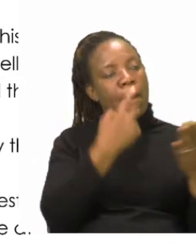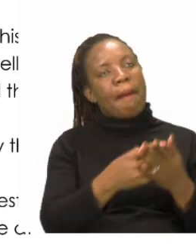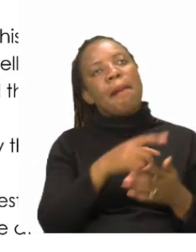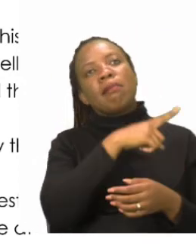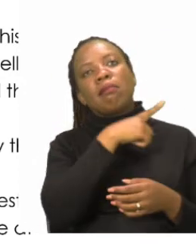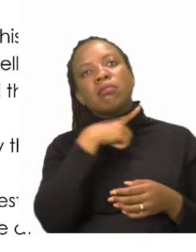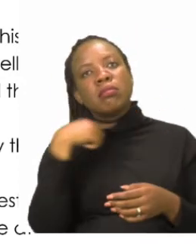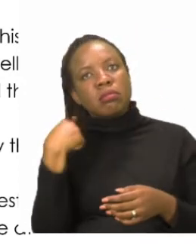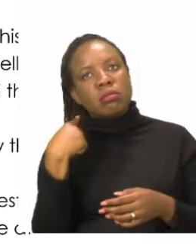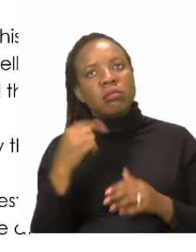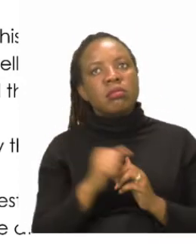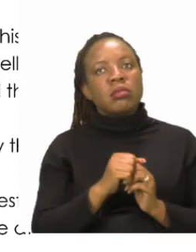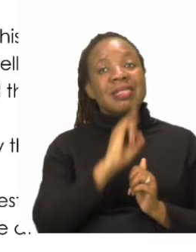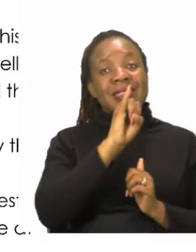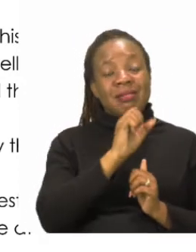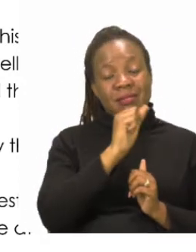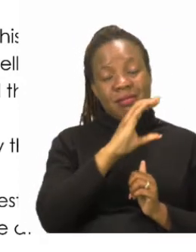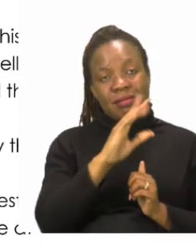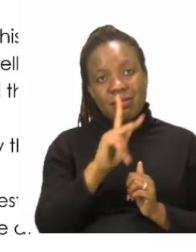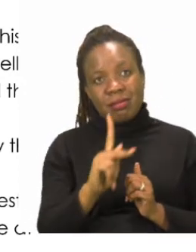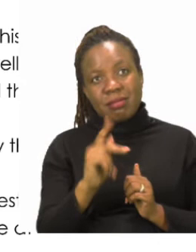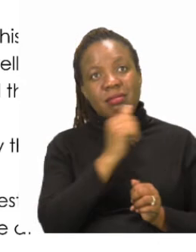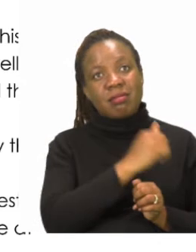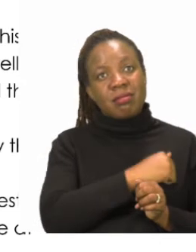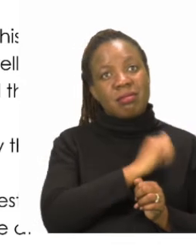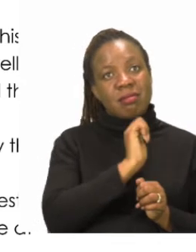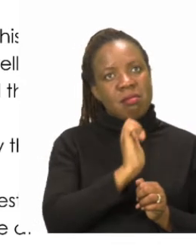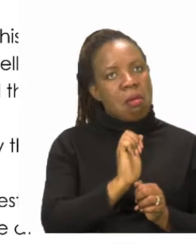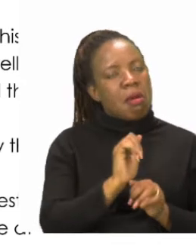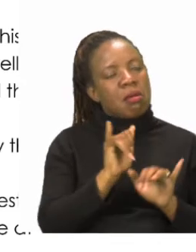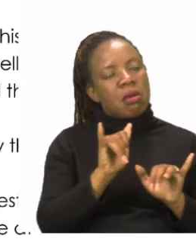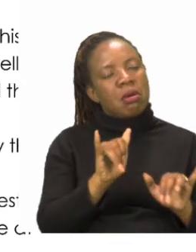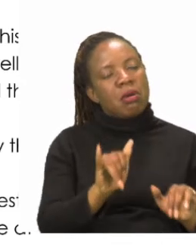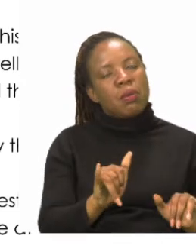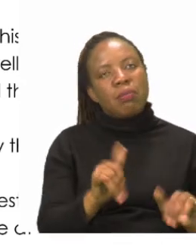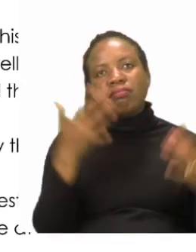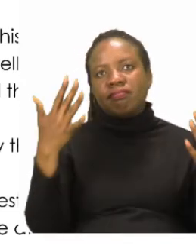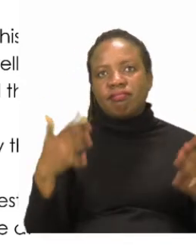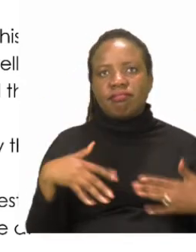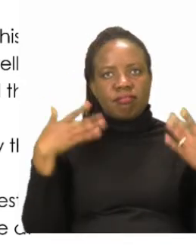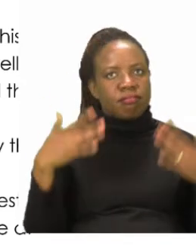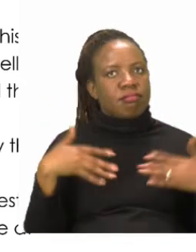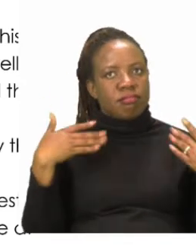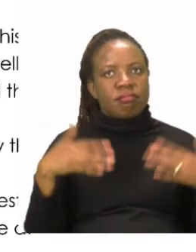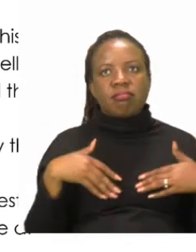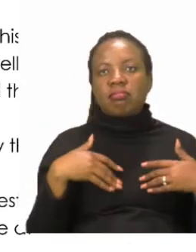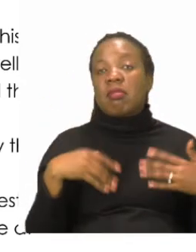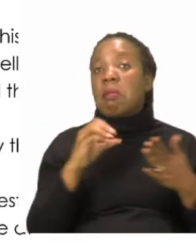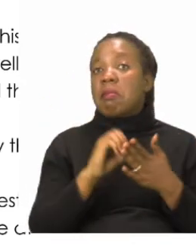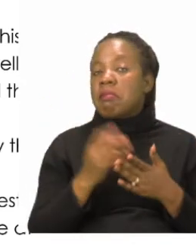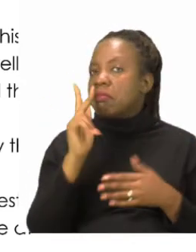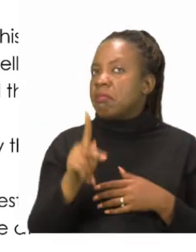died. Jack and his mother lived happily, and they were never poor